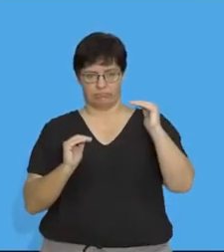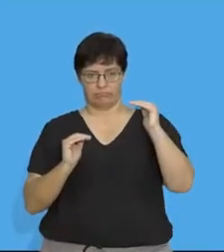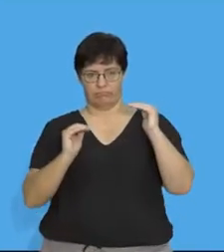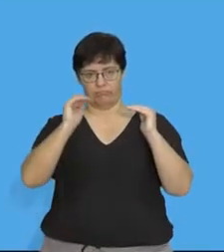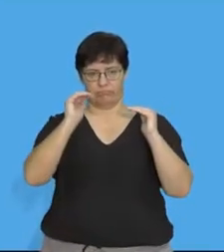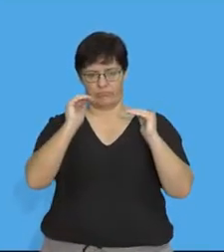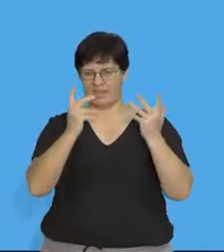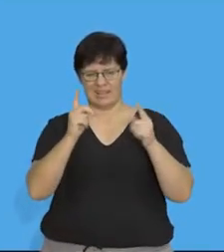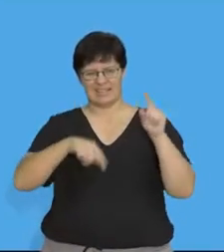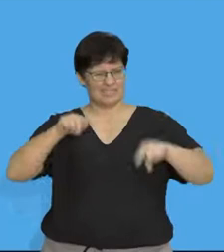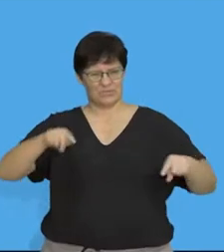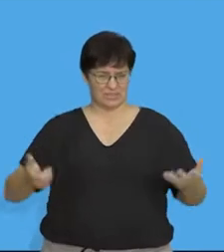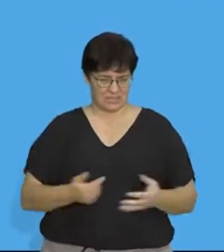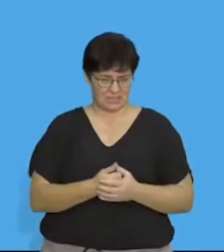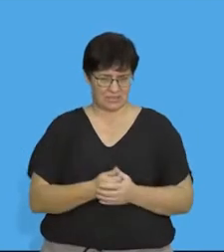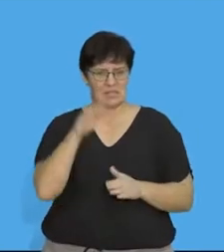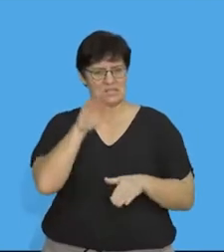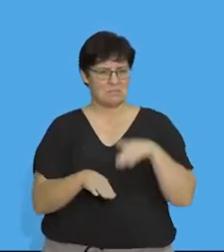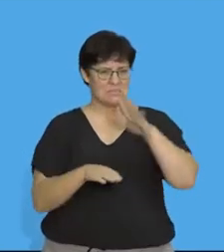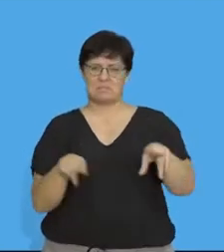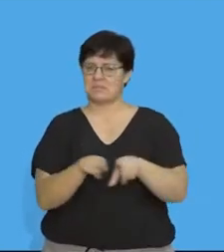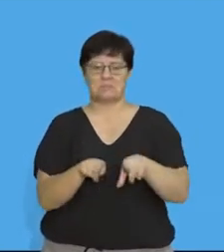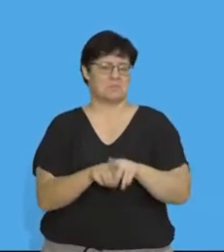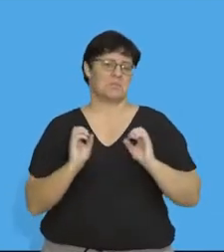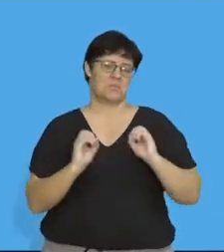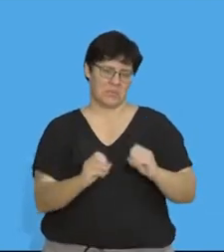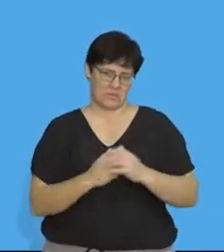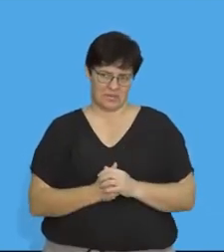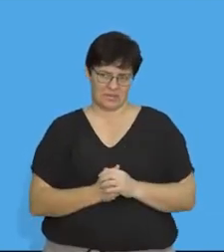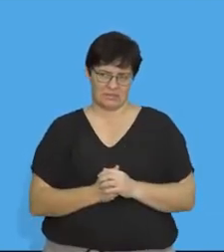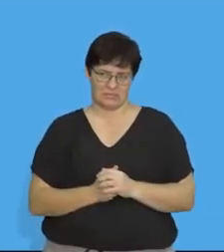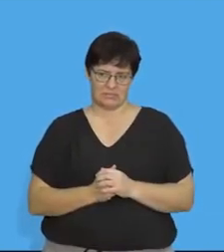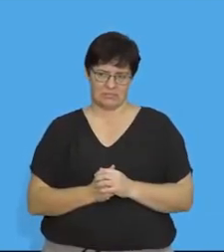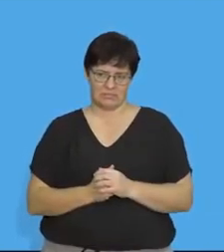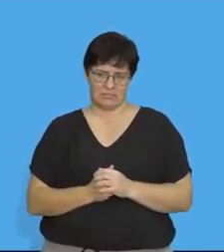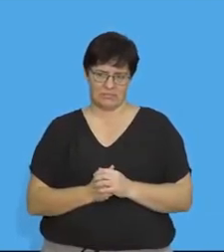you'll see that the steps are not the same. And we can do that very clearly.